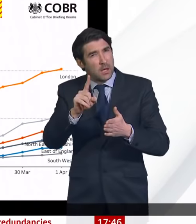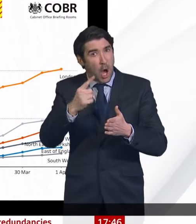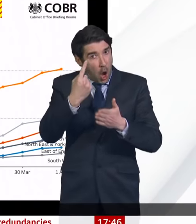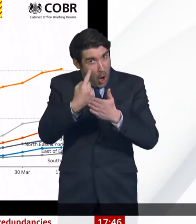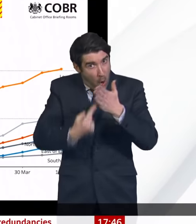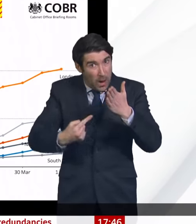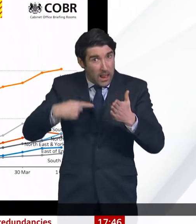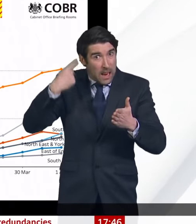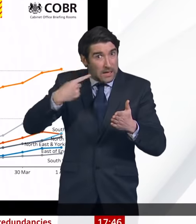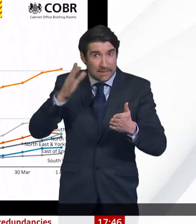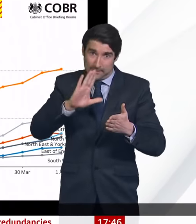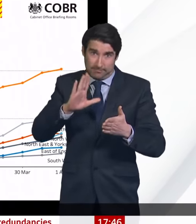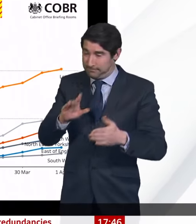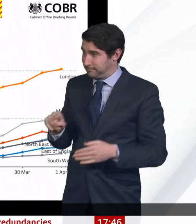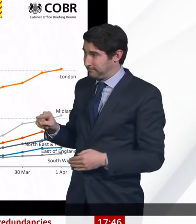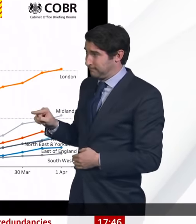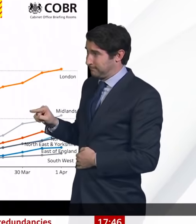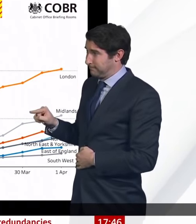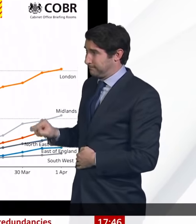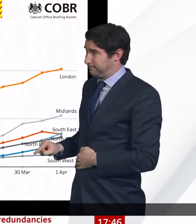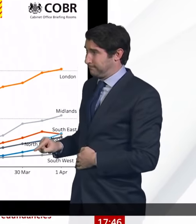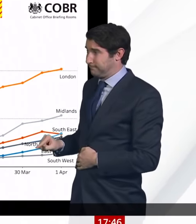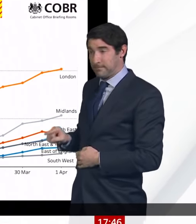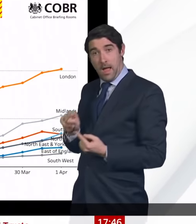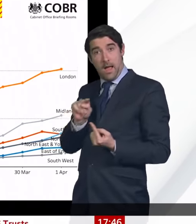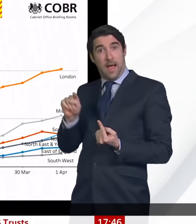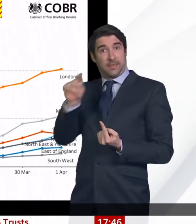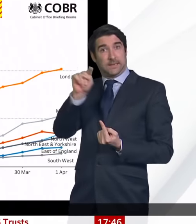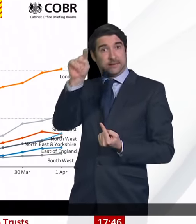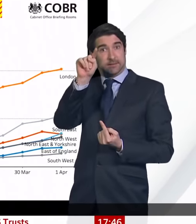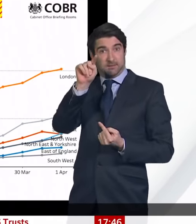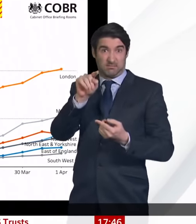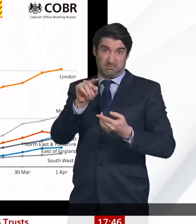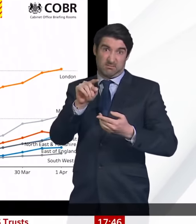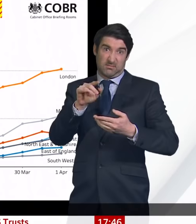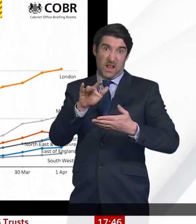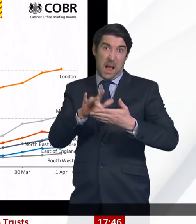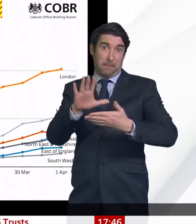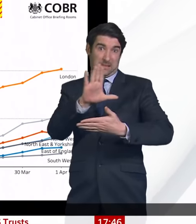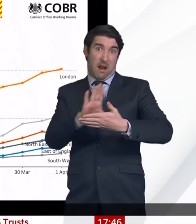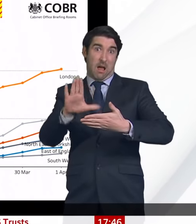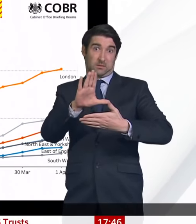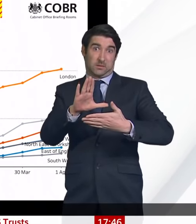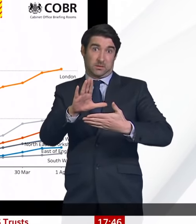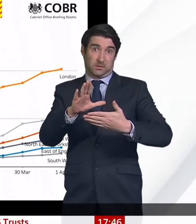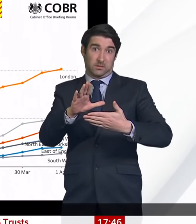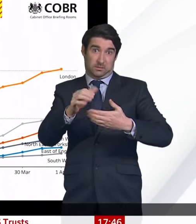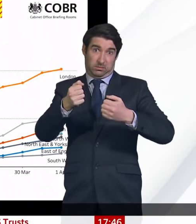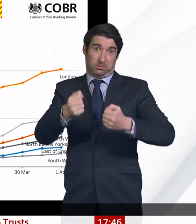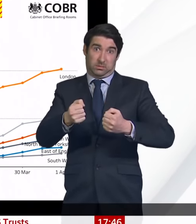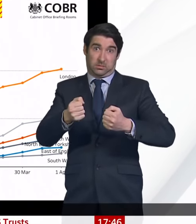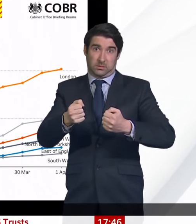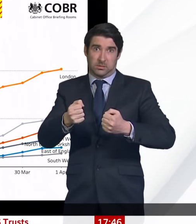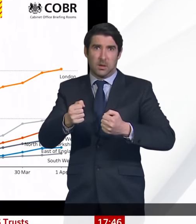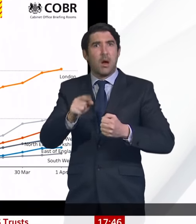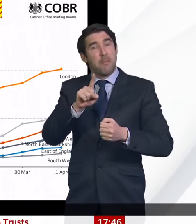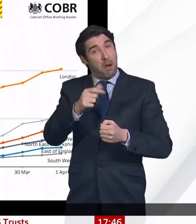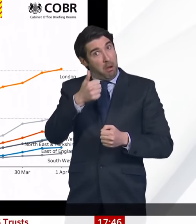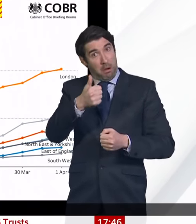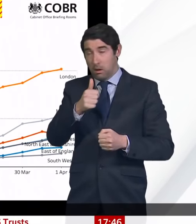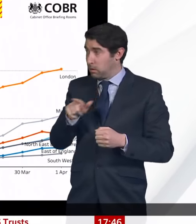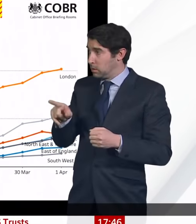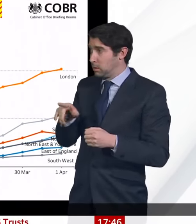seeing pressure, such as the Midlands. You'll also see, though, that this curve or this line is not getting steeper and steeper as time